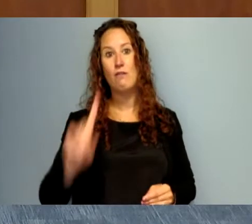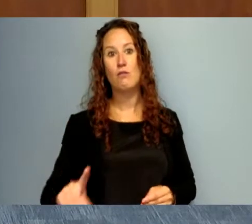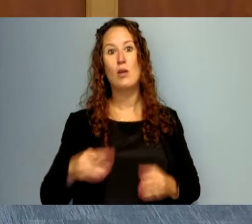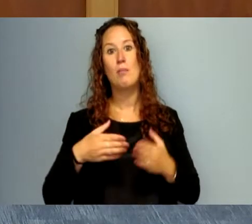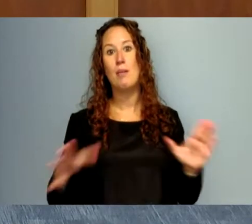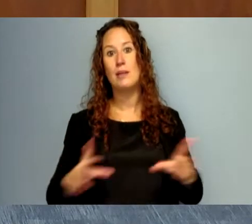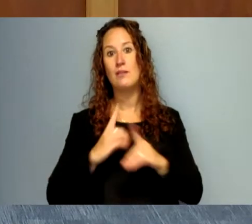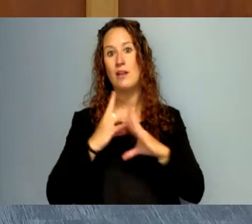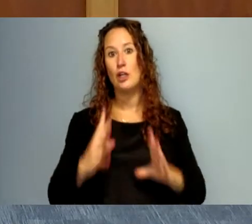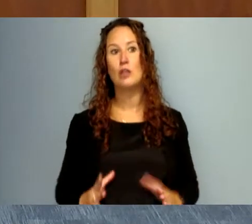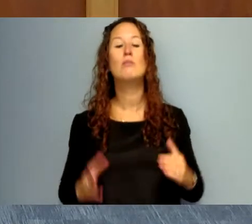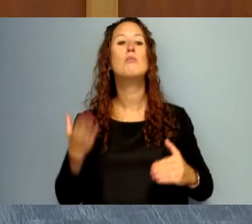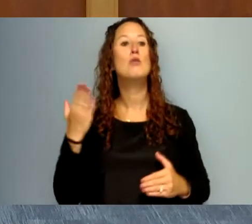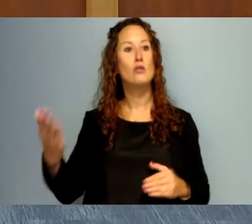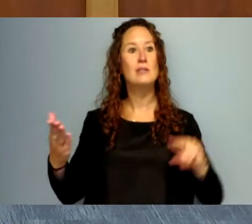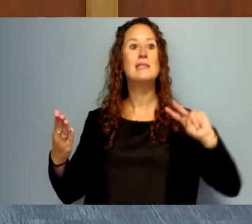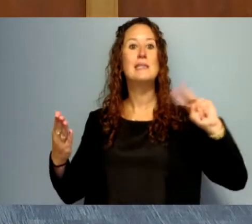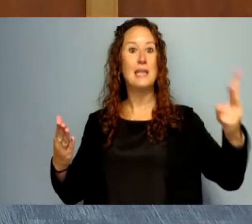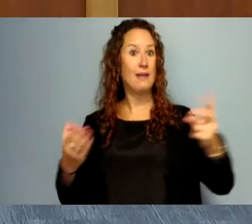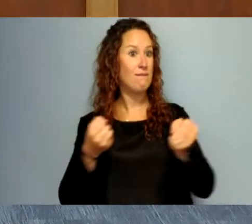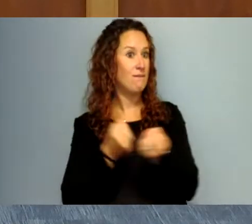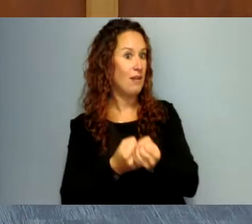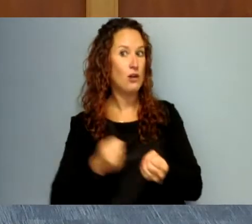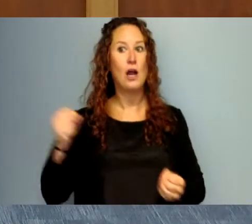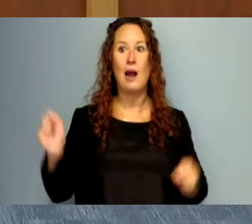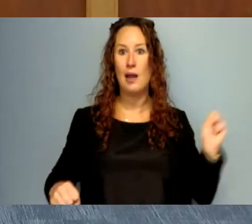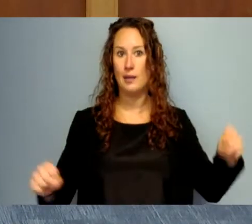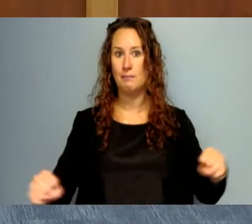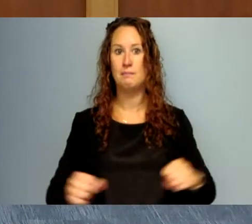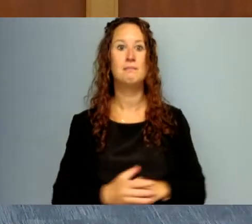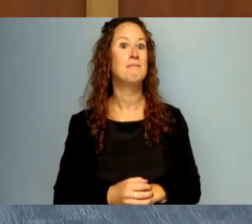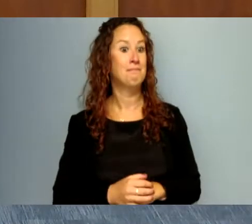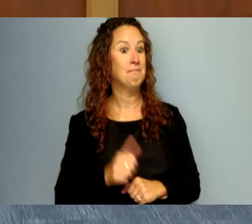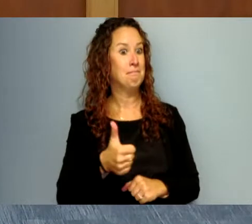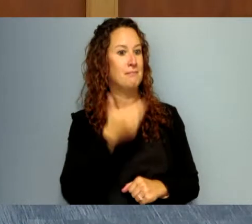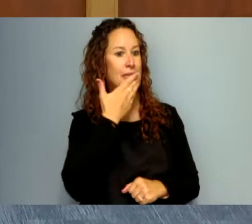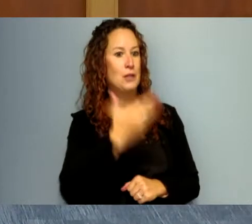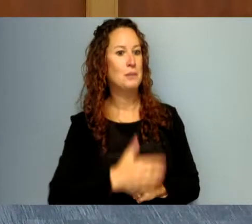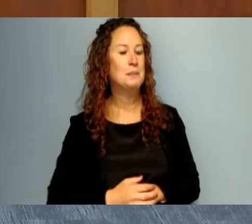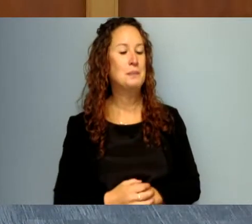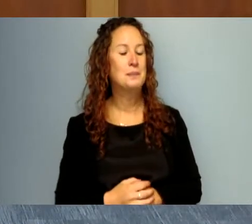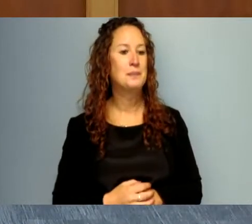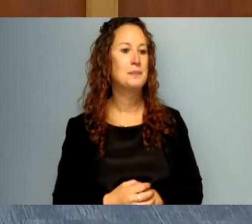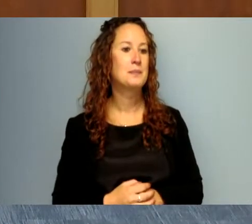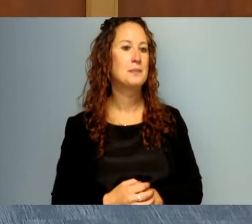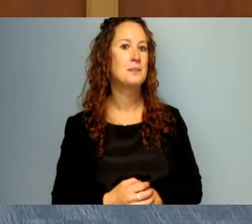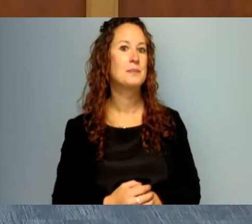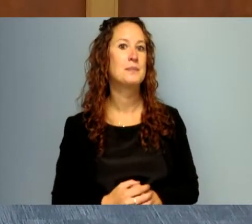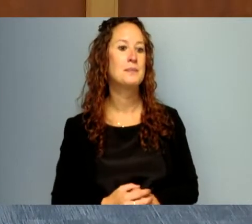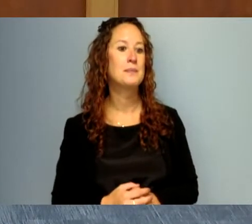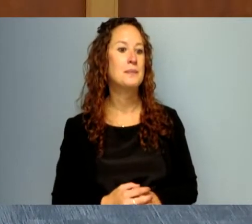moved. Second. All in favor? Aye. Okay, thank you. Thank you.